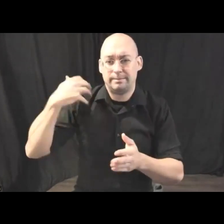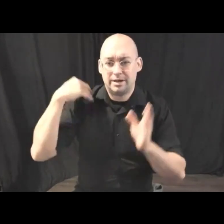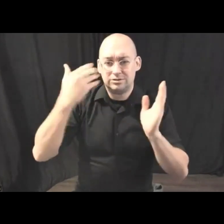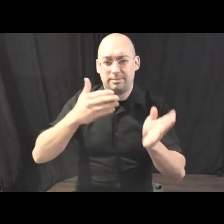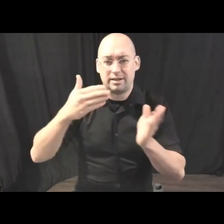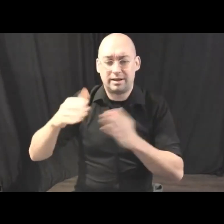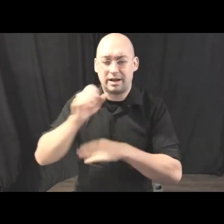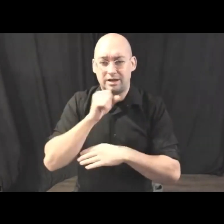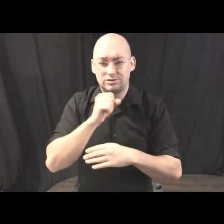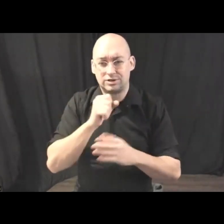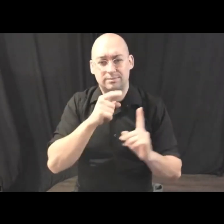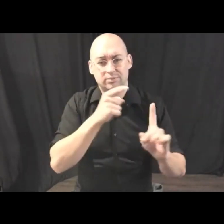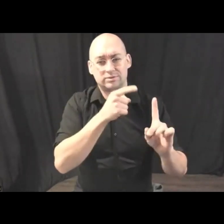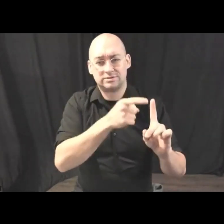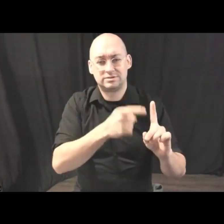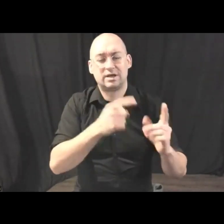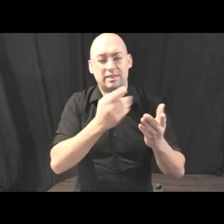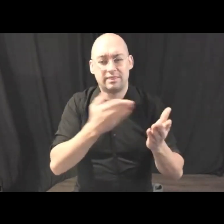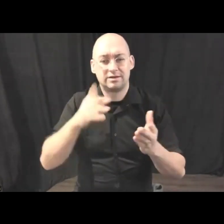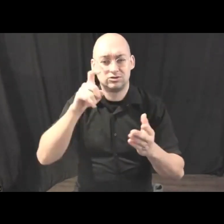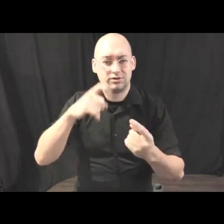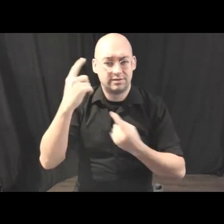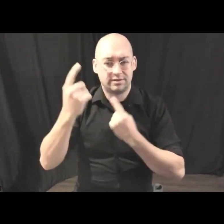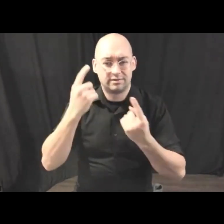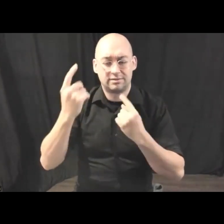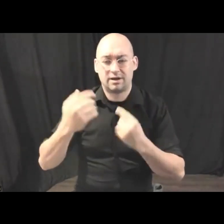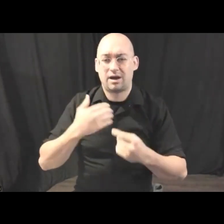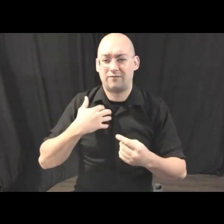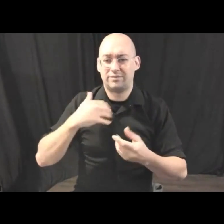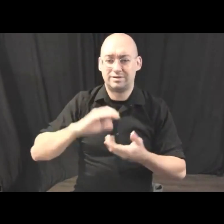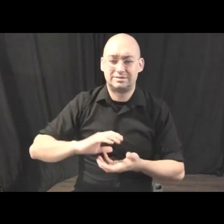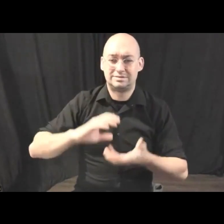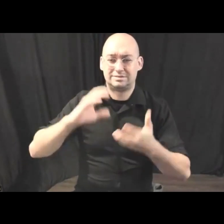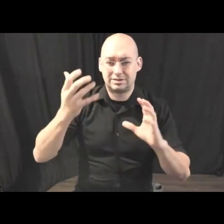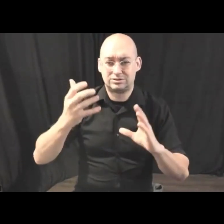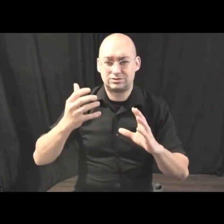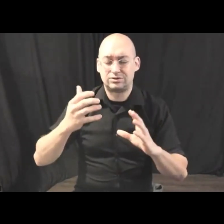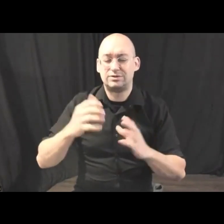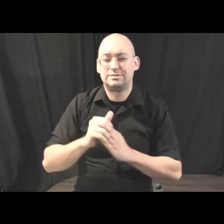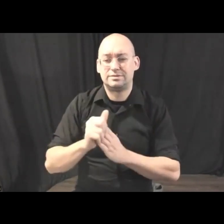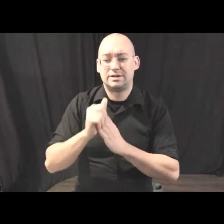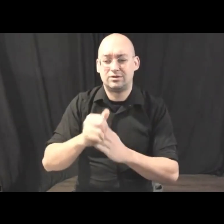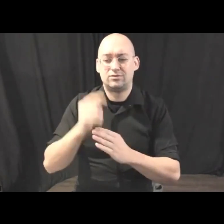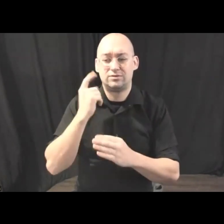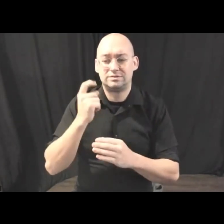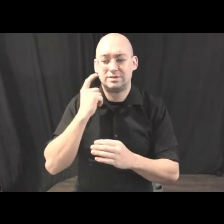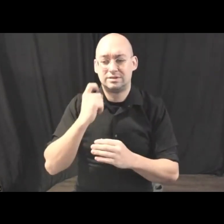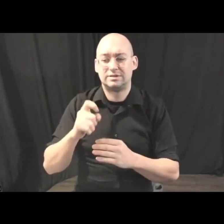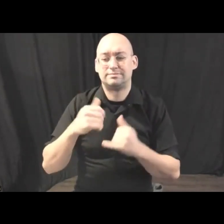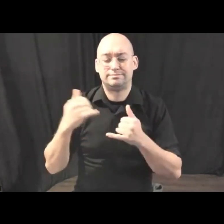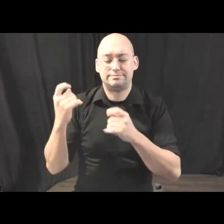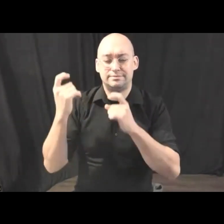also points to things we should be thinking about in this space. We had a disaster guide that had been recently issued, and